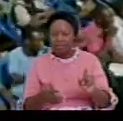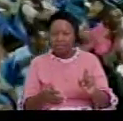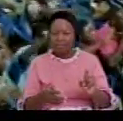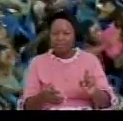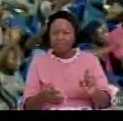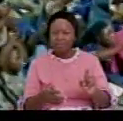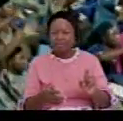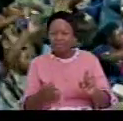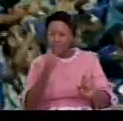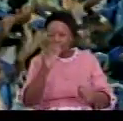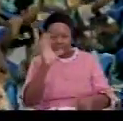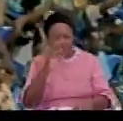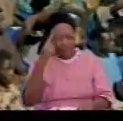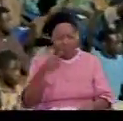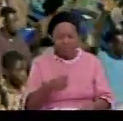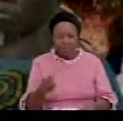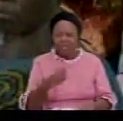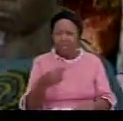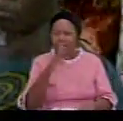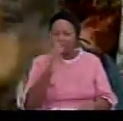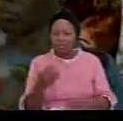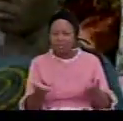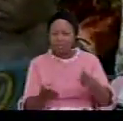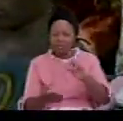there? I'm looking for them. Are you there?